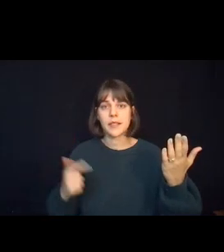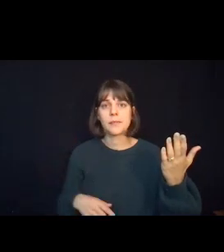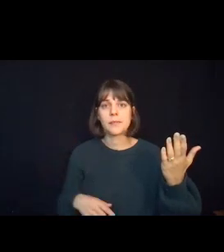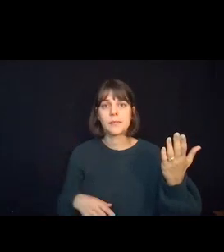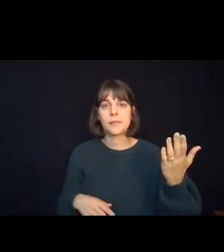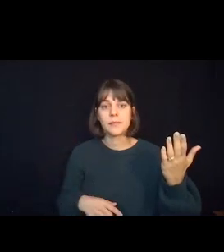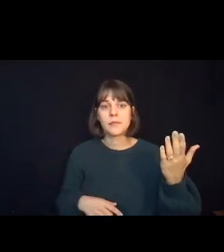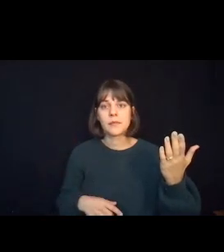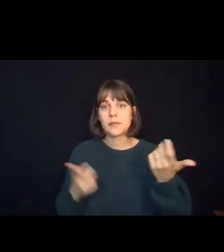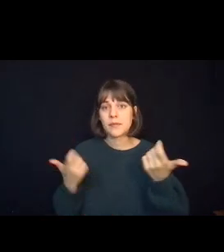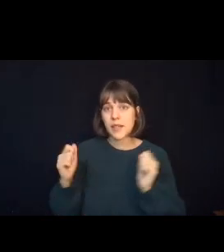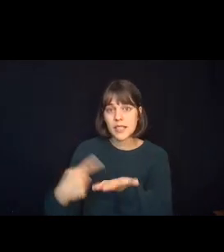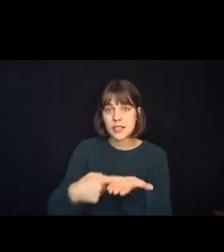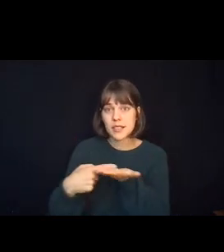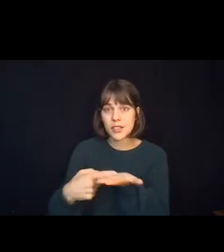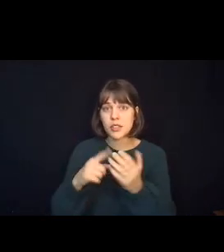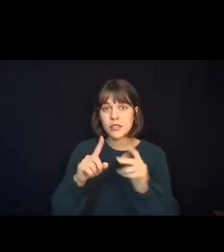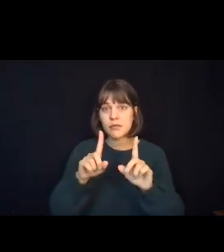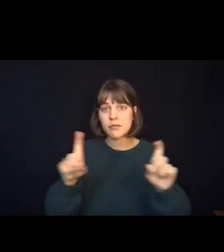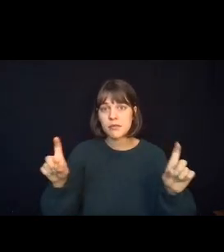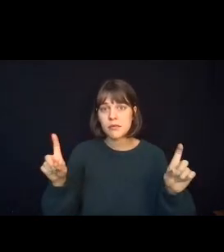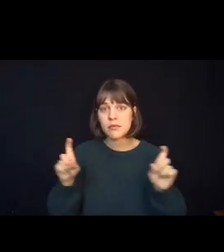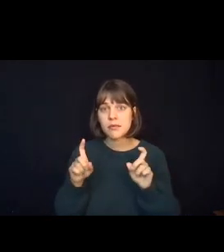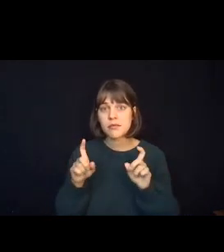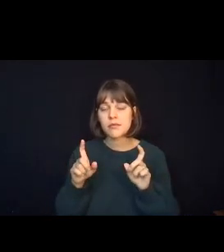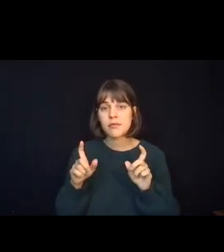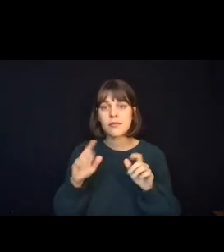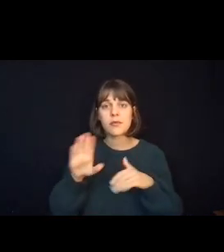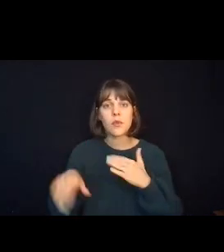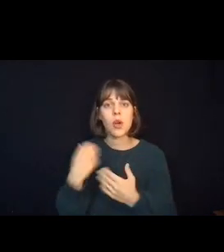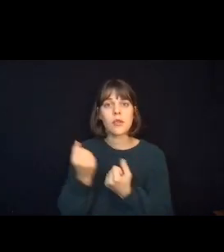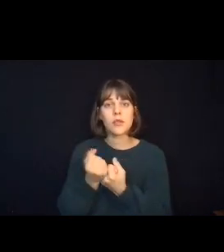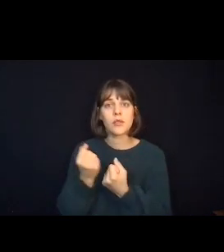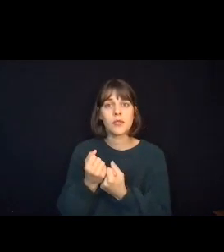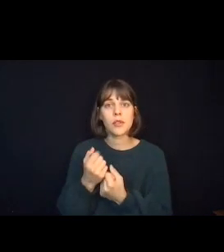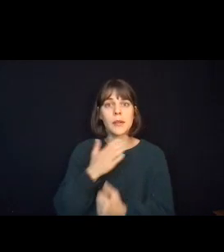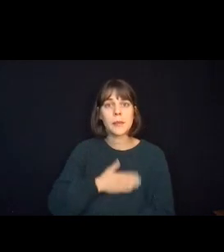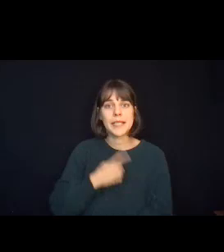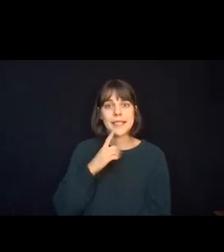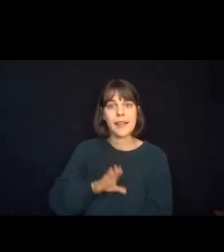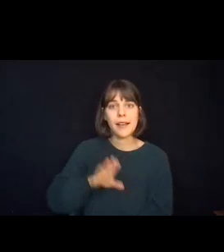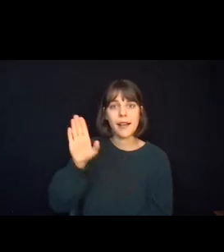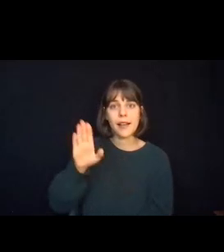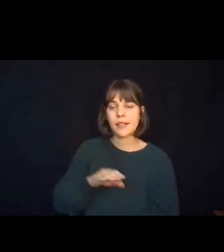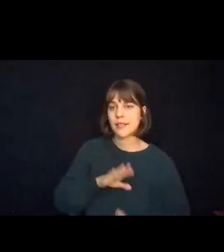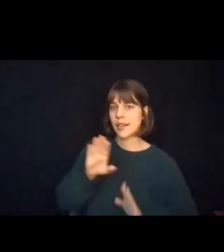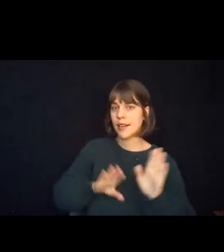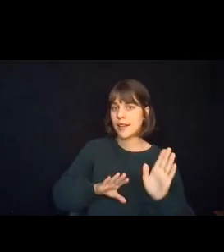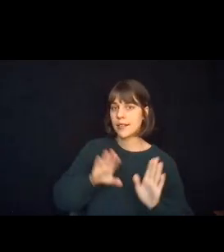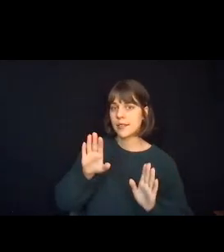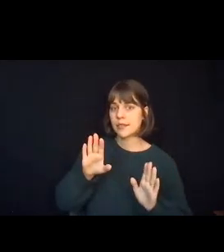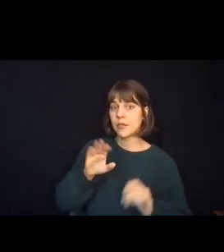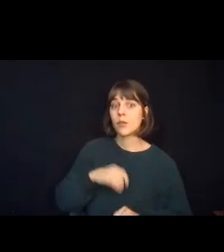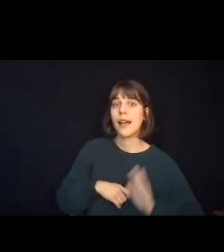Second. Any discussion? All in favor, please say aye. Aye.